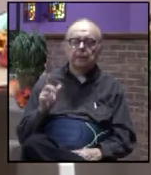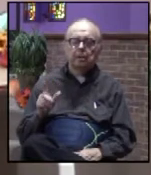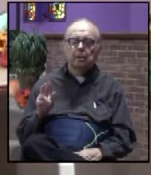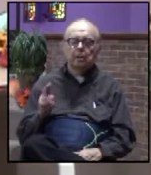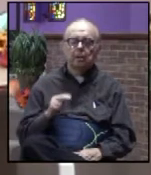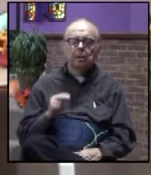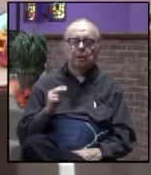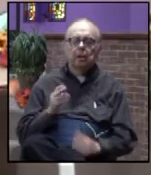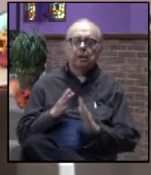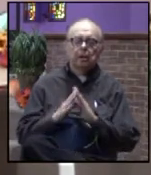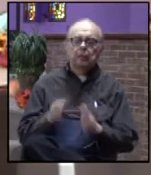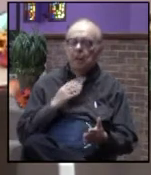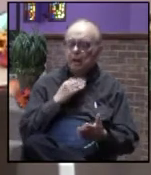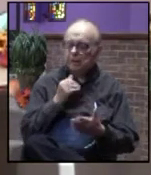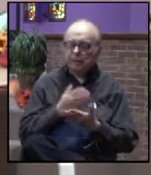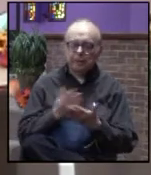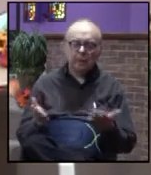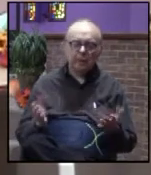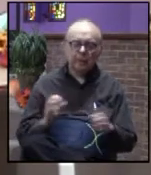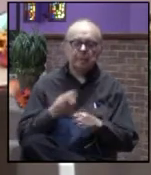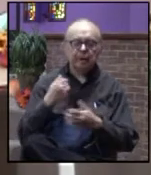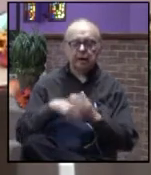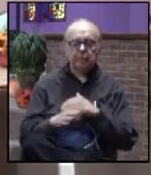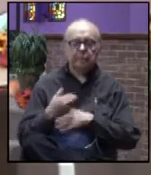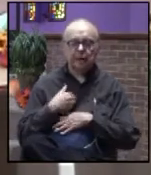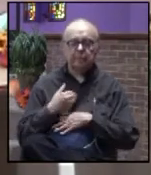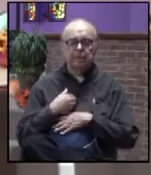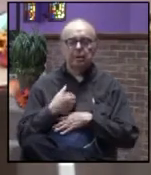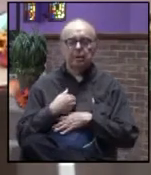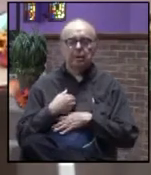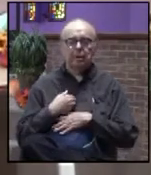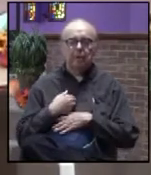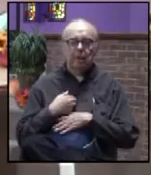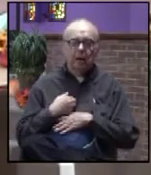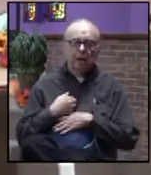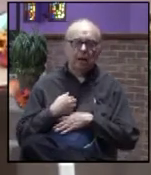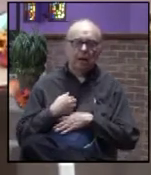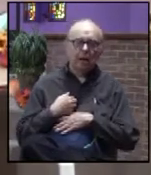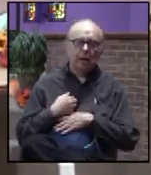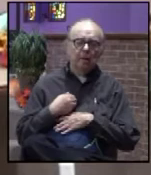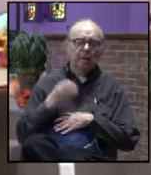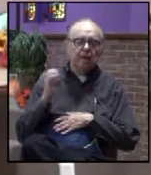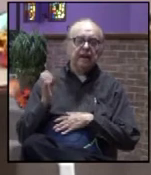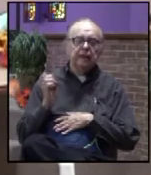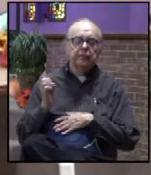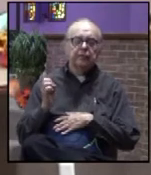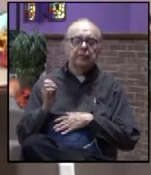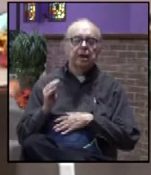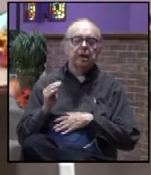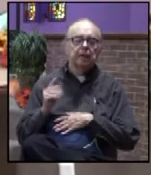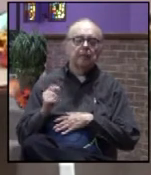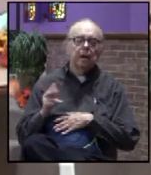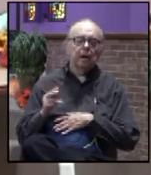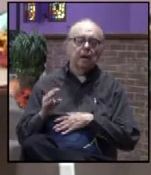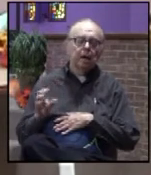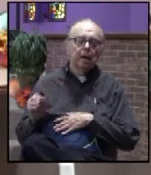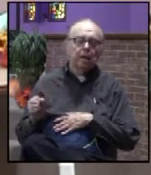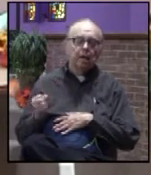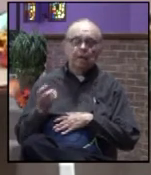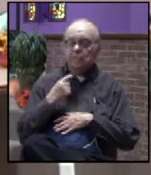this peace isn't something that we create in ourselves. This is the Eastern mystics that want to tell